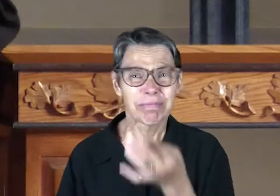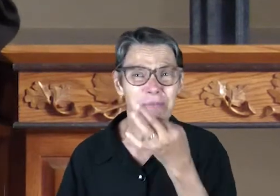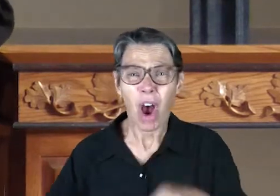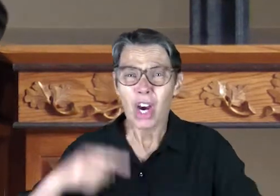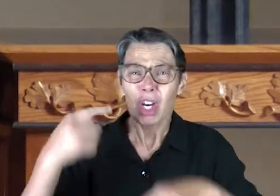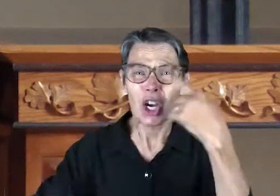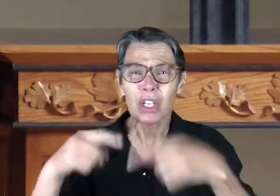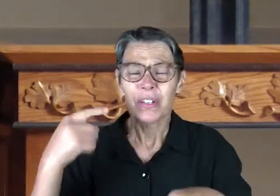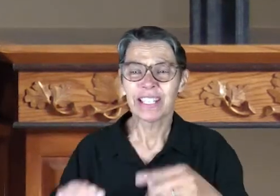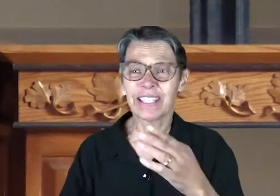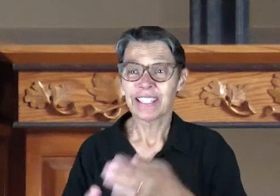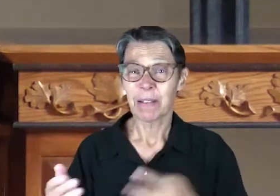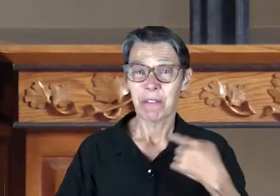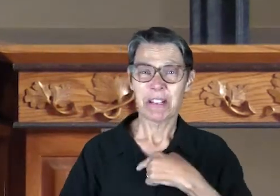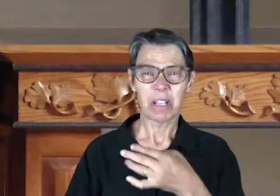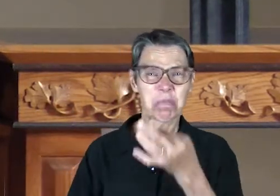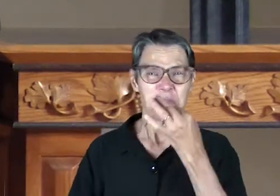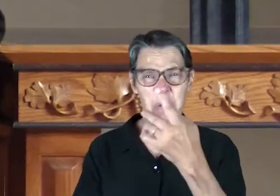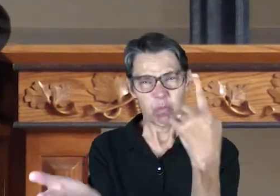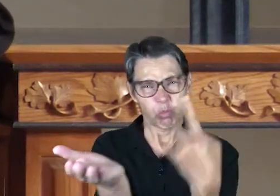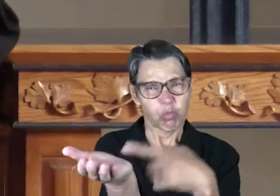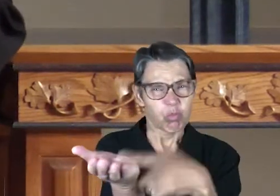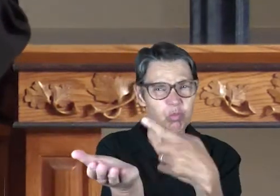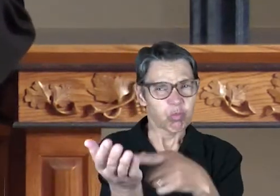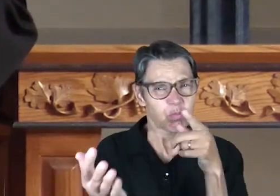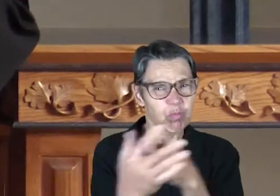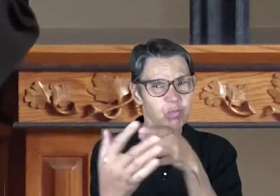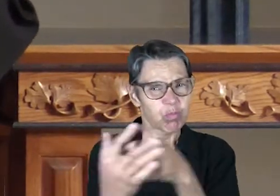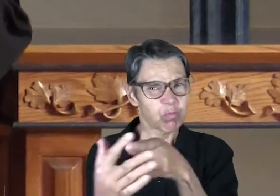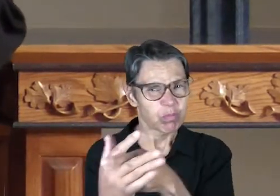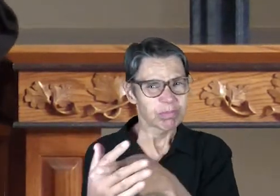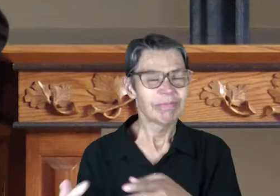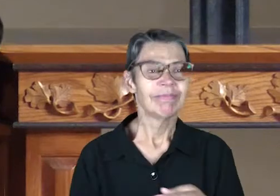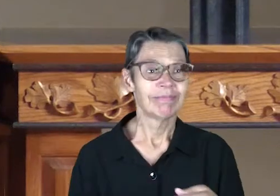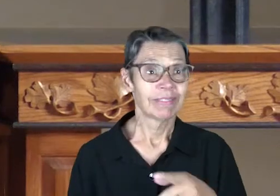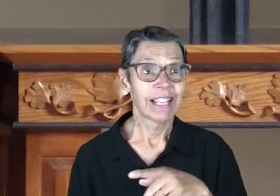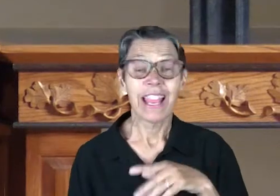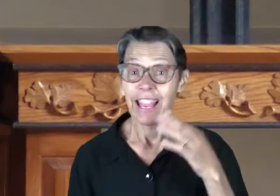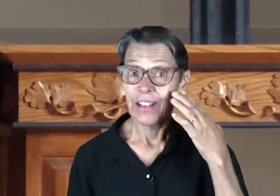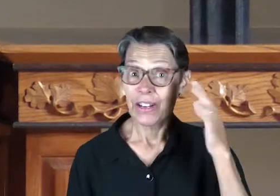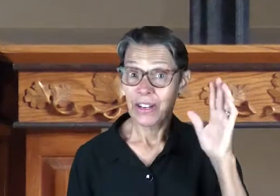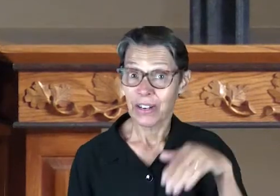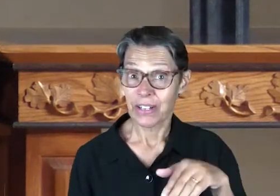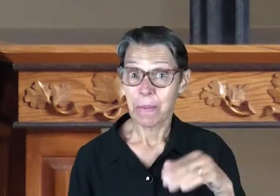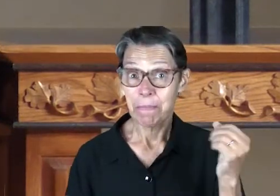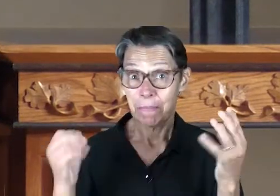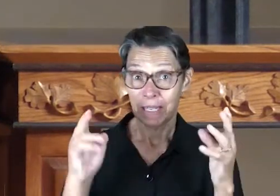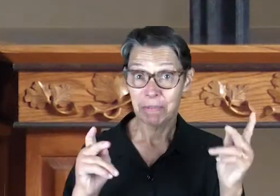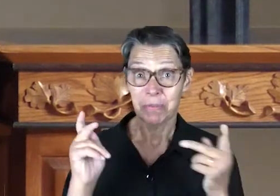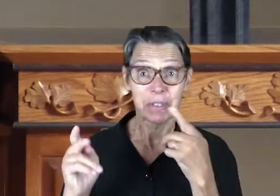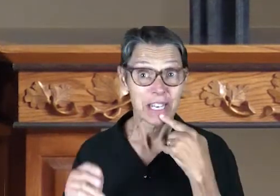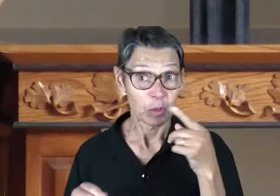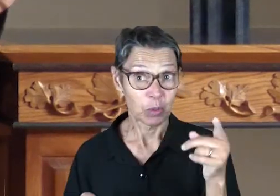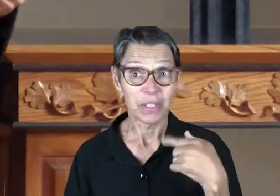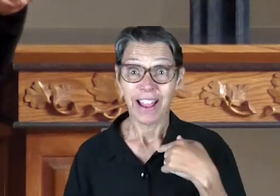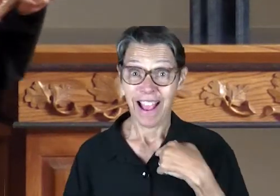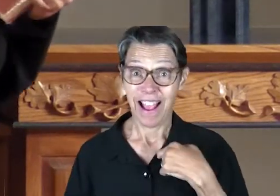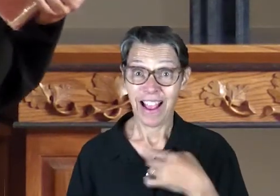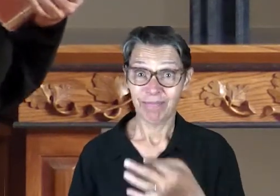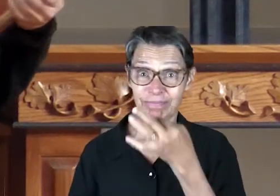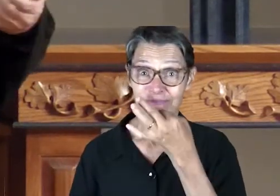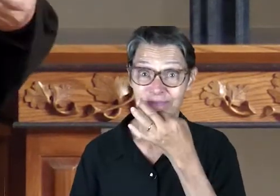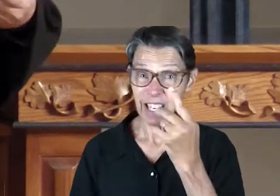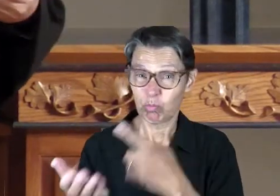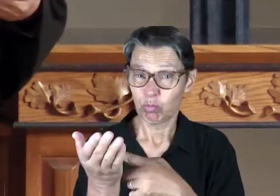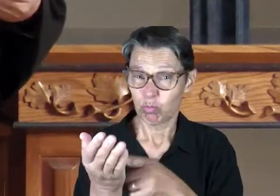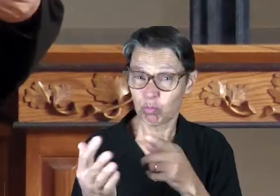informally, we're great at arguing. Some of us are just gifted at arguing. And I don't have to look far to find people who would tell you